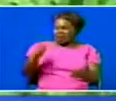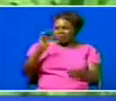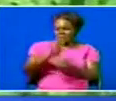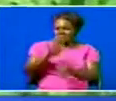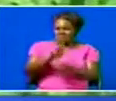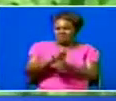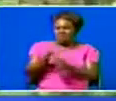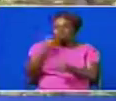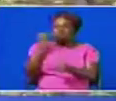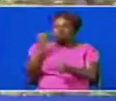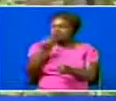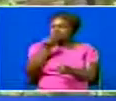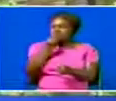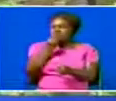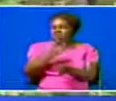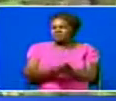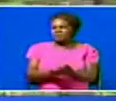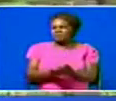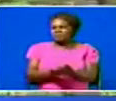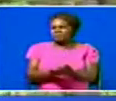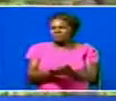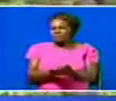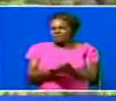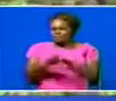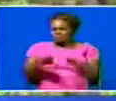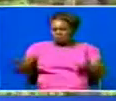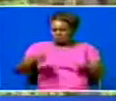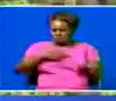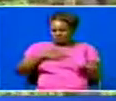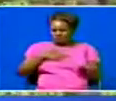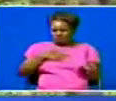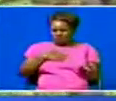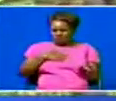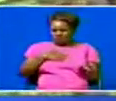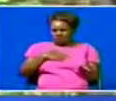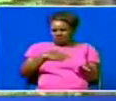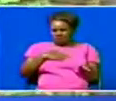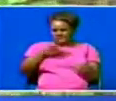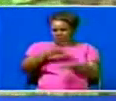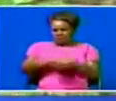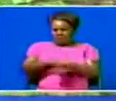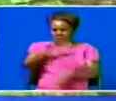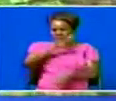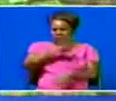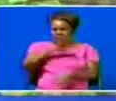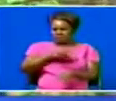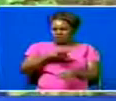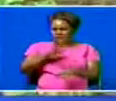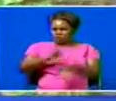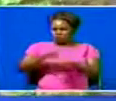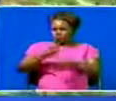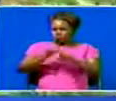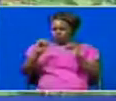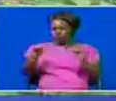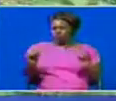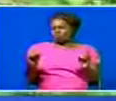Kenyan tables. Kwa hii an 8 ya plot yangu, siku kuwa napata returns zenye zilikuwa